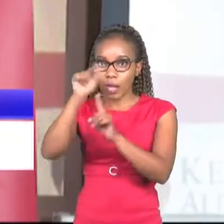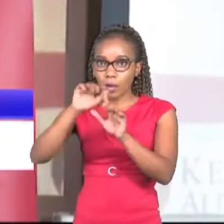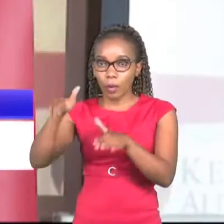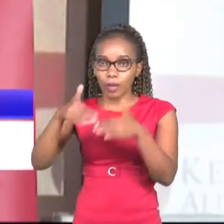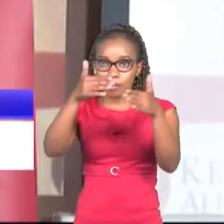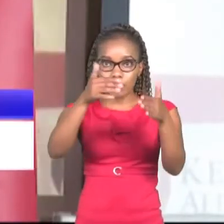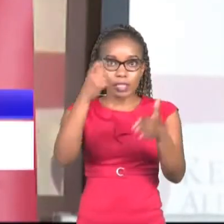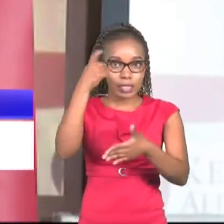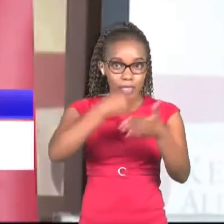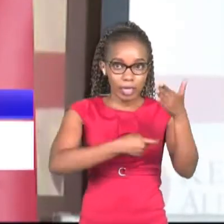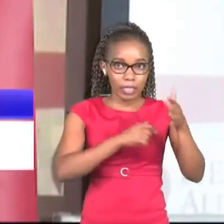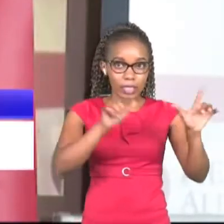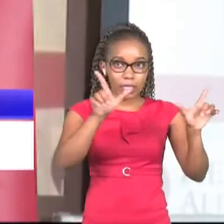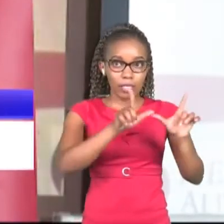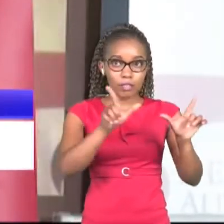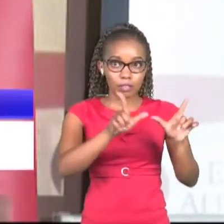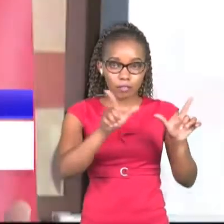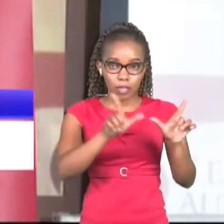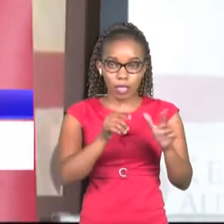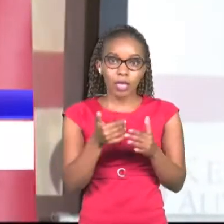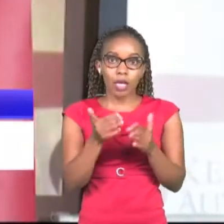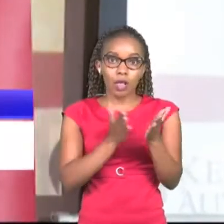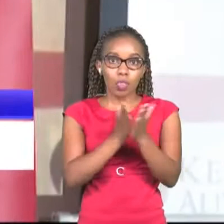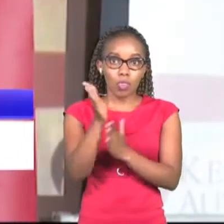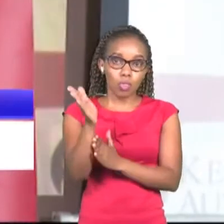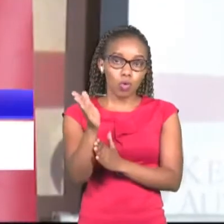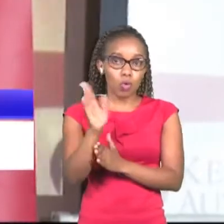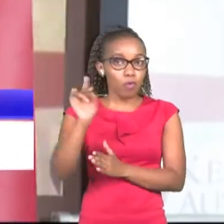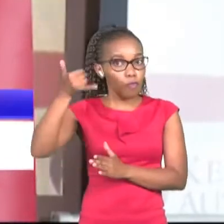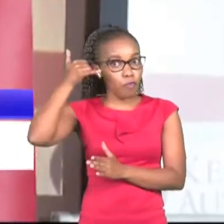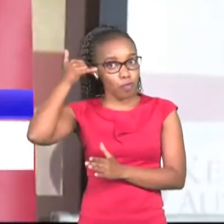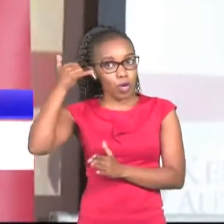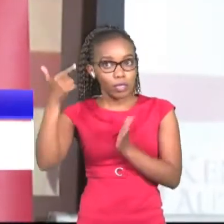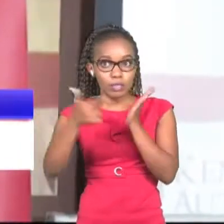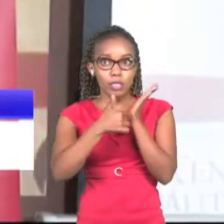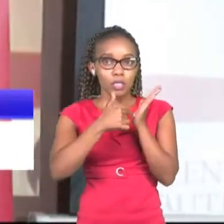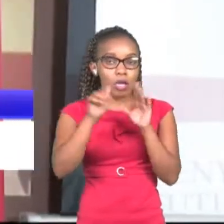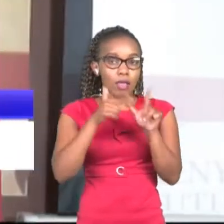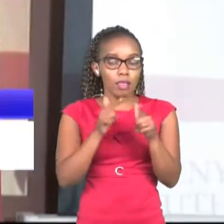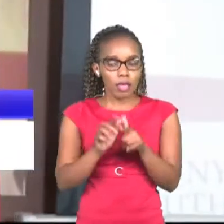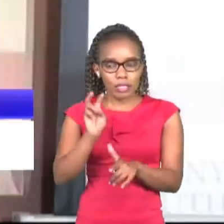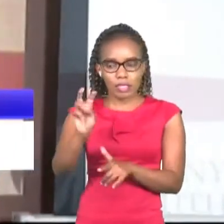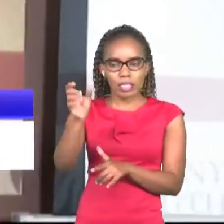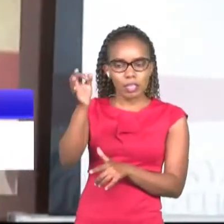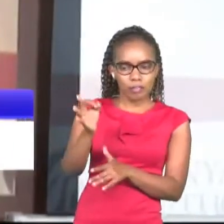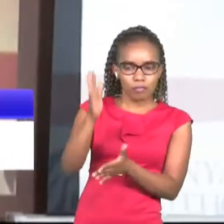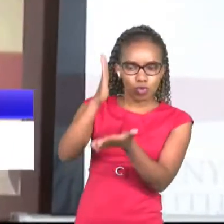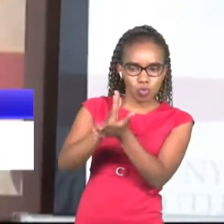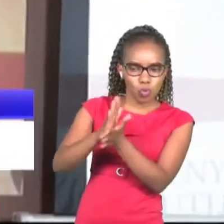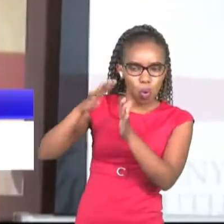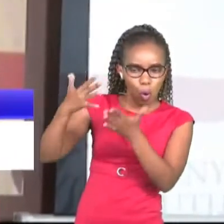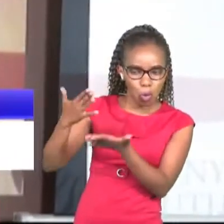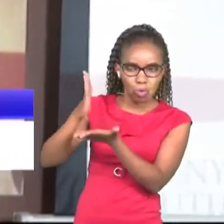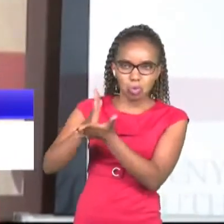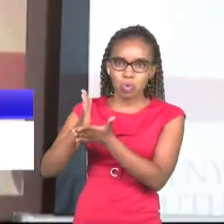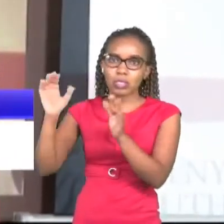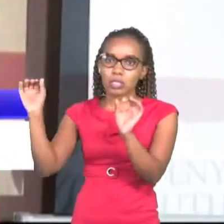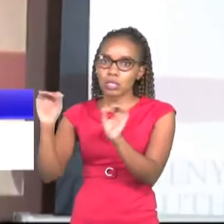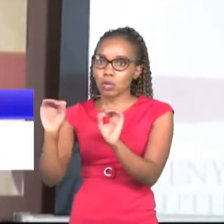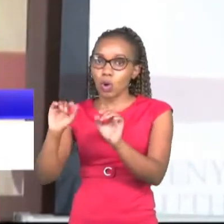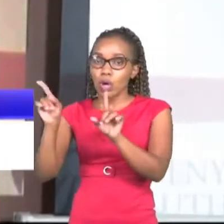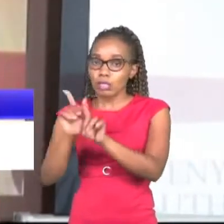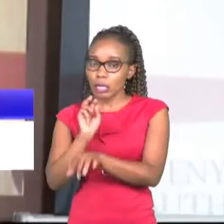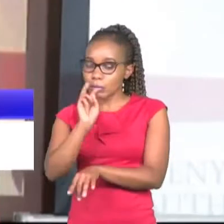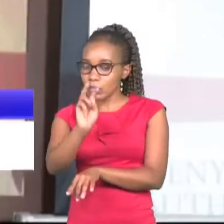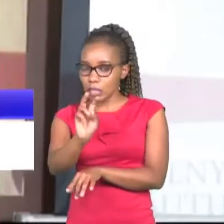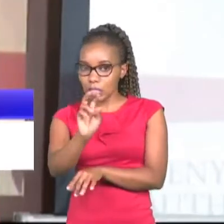compliance certificate, through this mobile platform, you can check the validity of that certificate. You can also check the